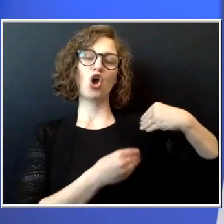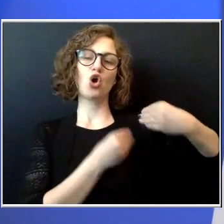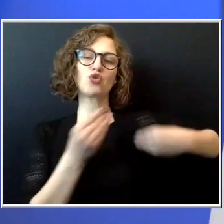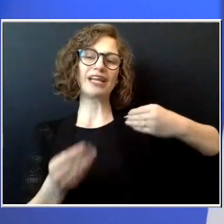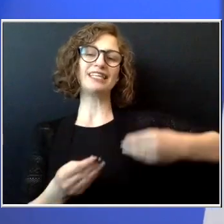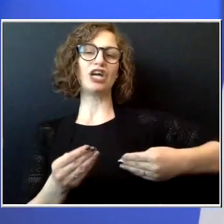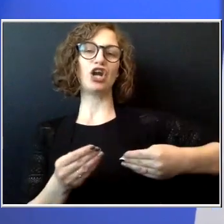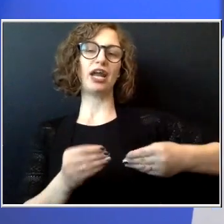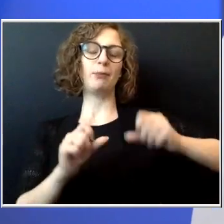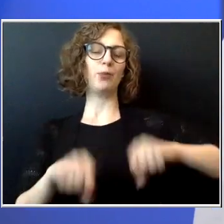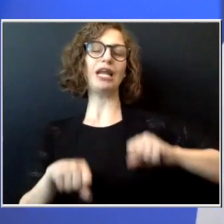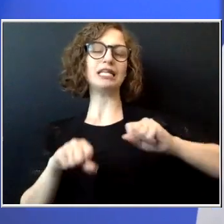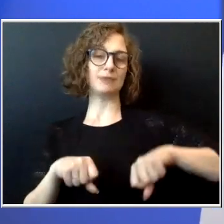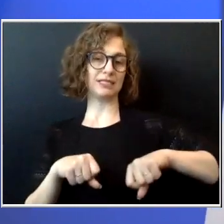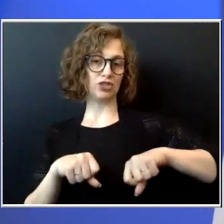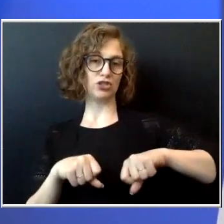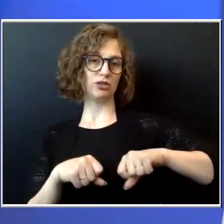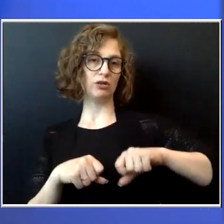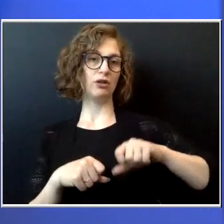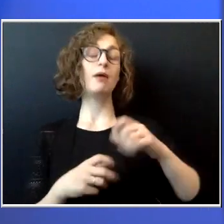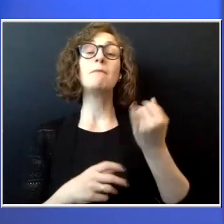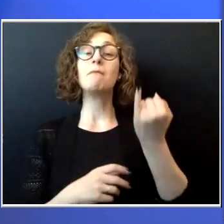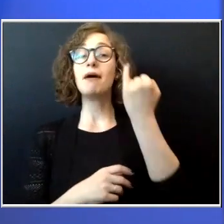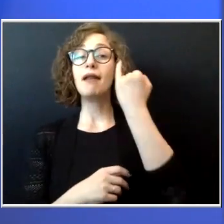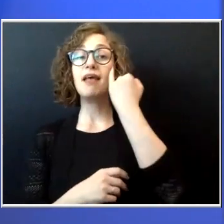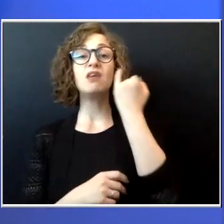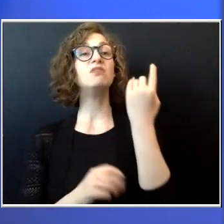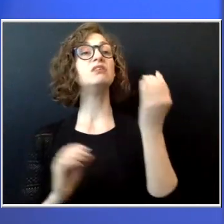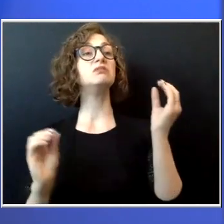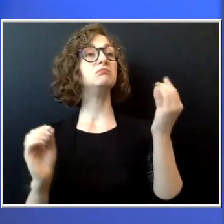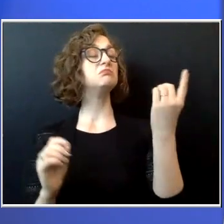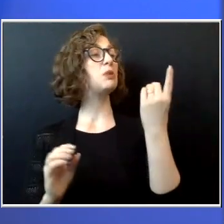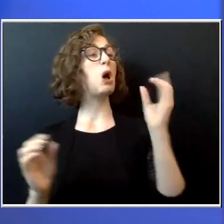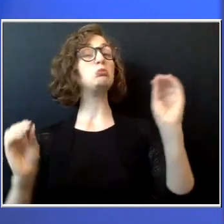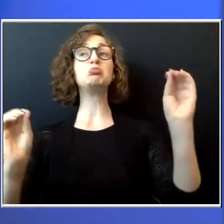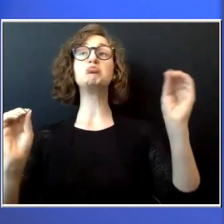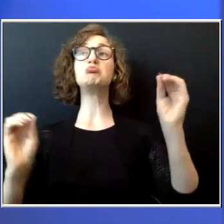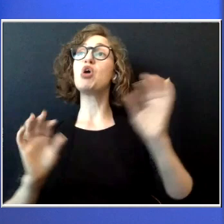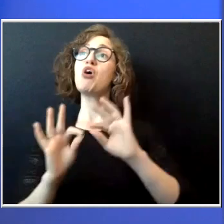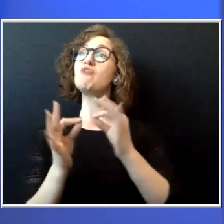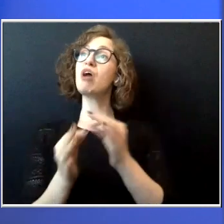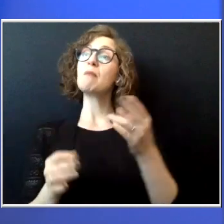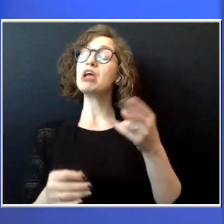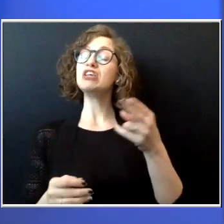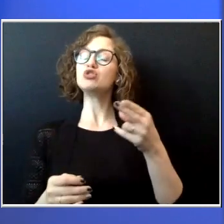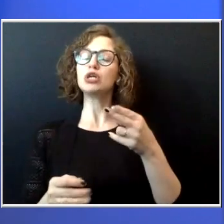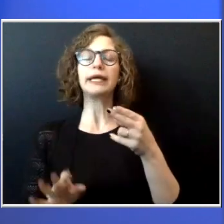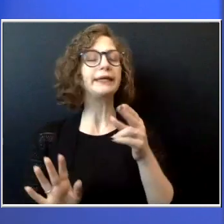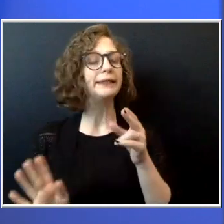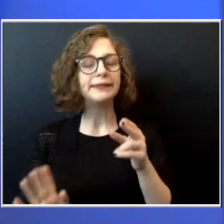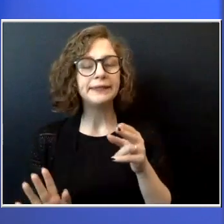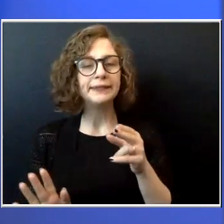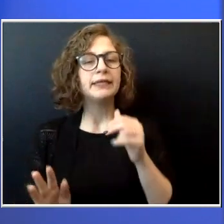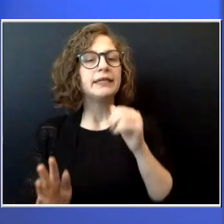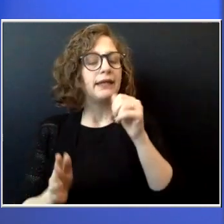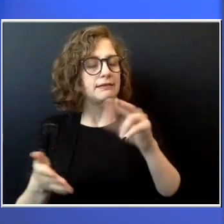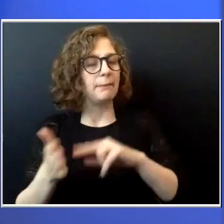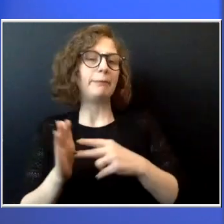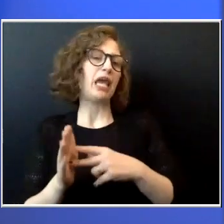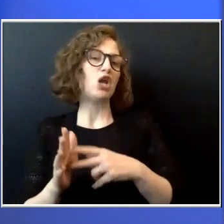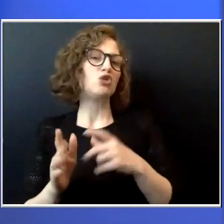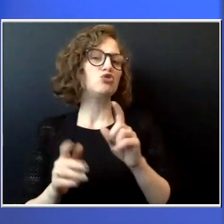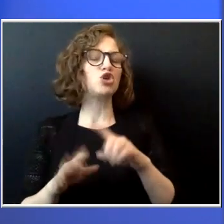family history should not preclude anyone from asking for a genetic risk assessment, because there